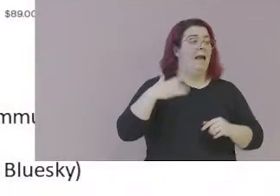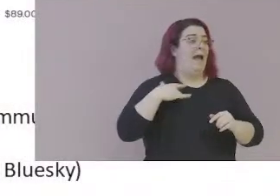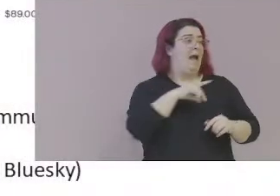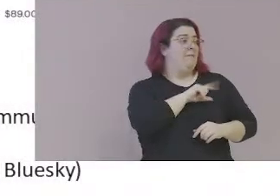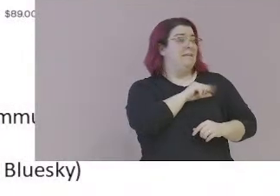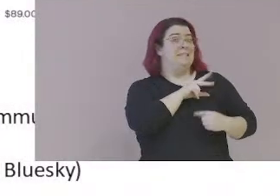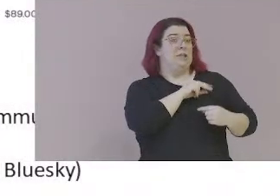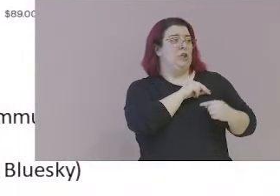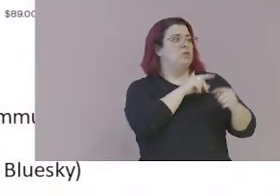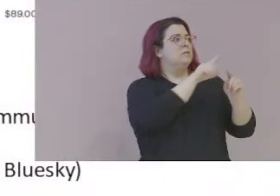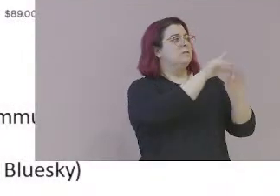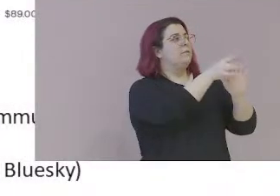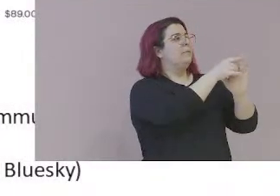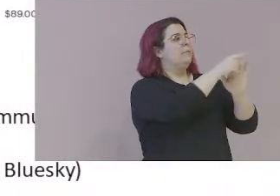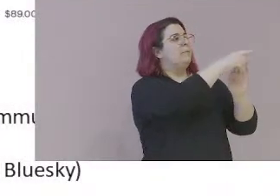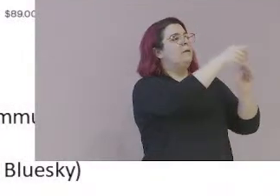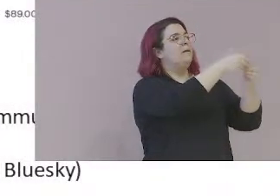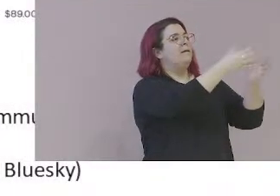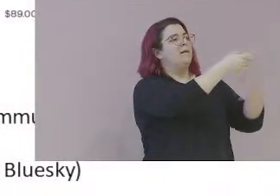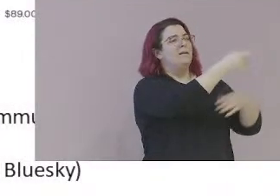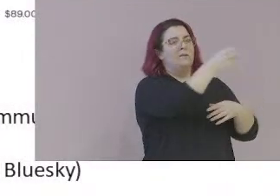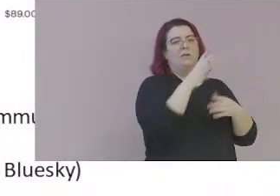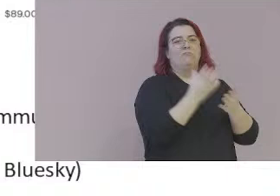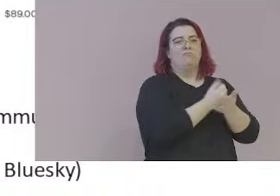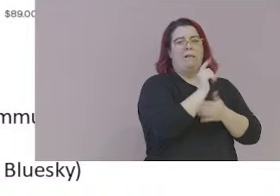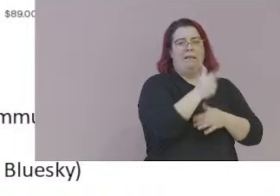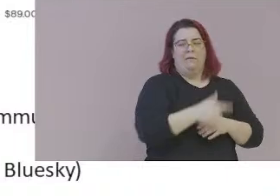press made for us somewhere in the back row.